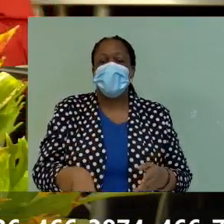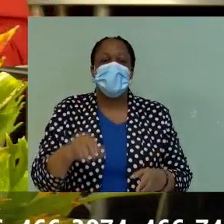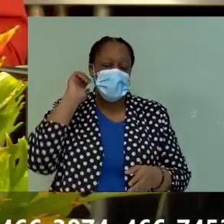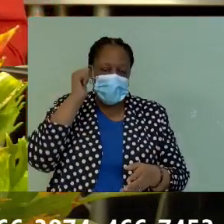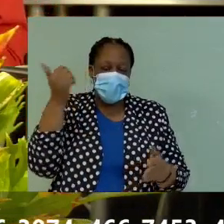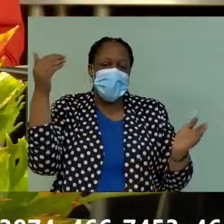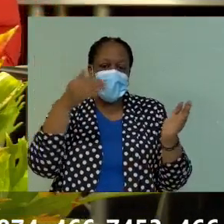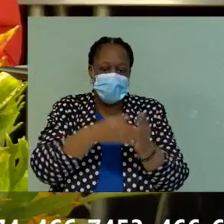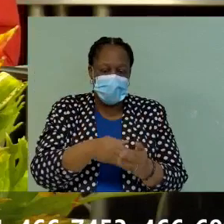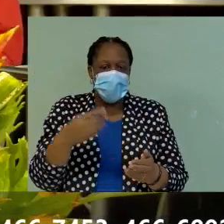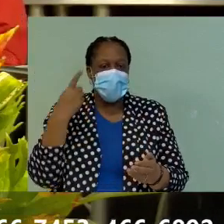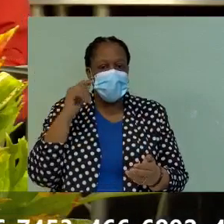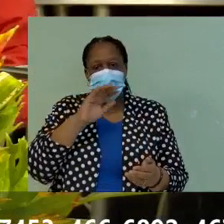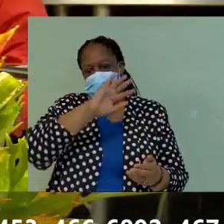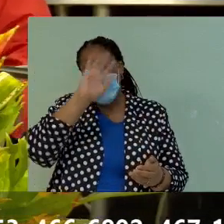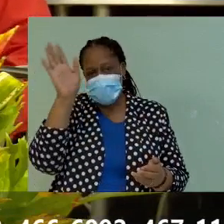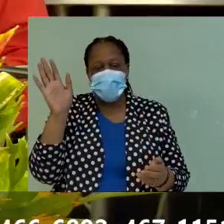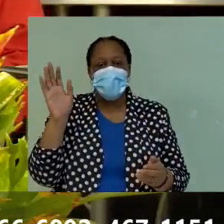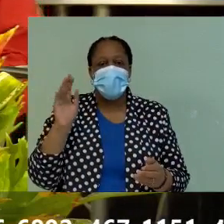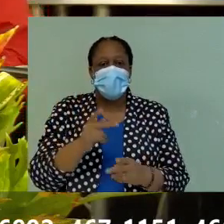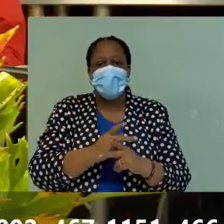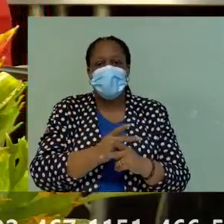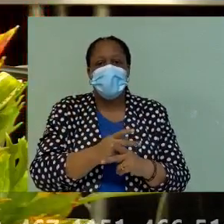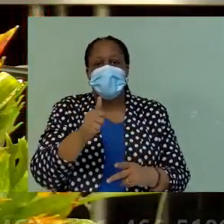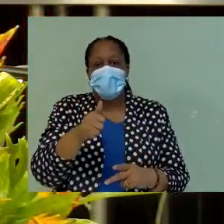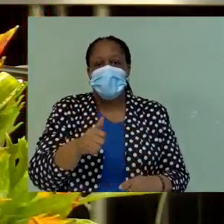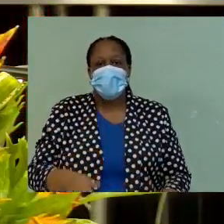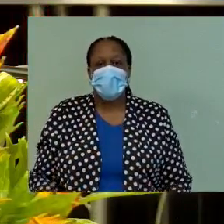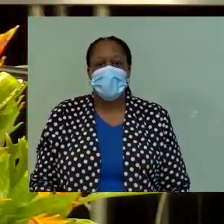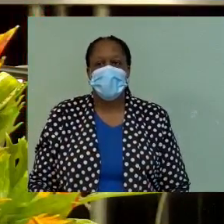daily briefing. Until then, take care.